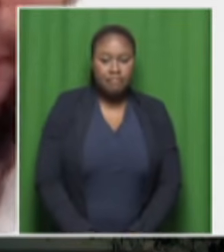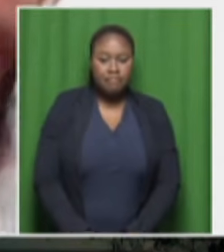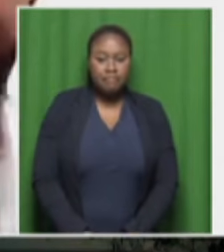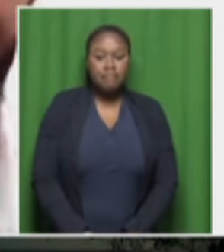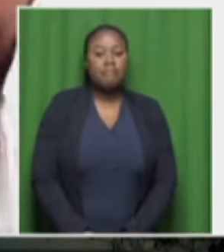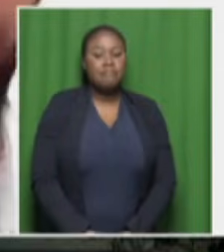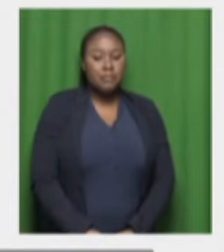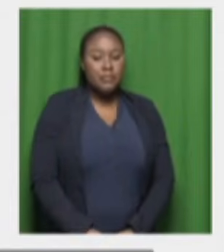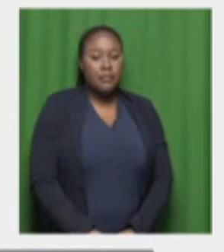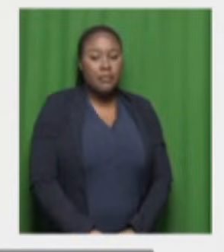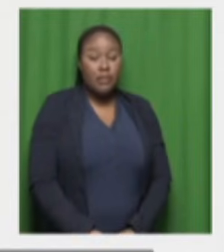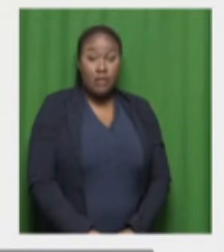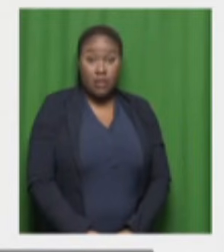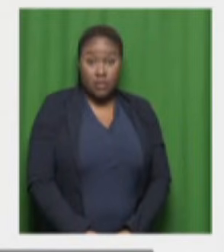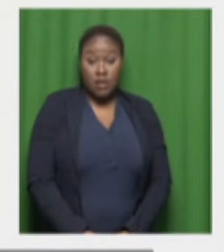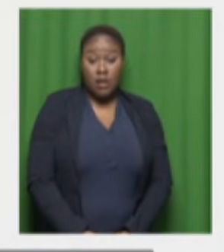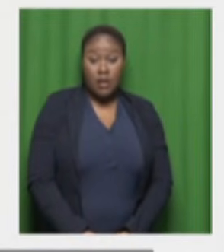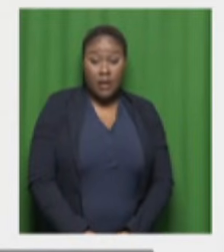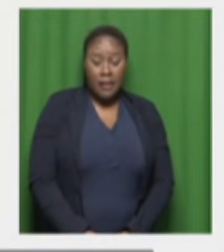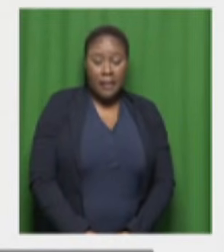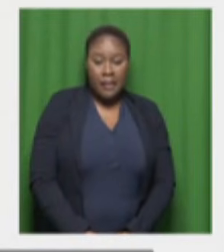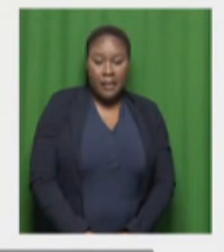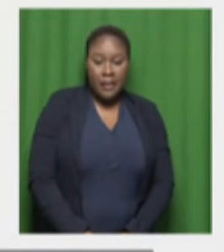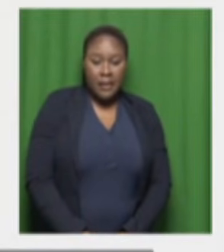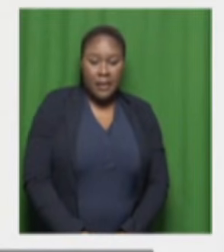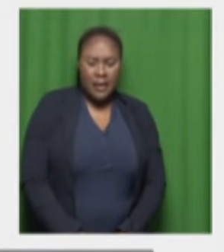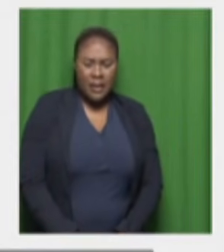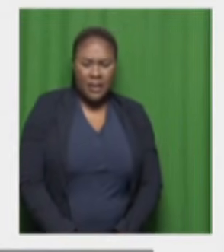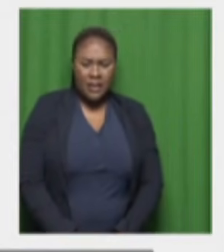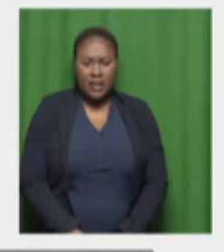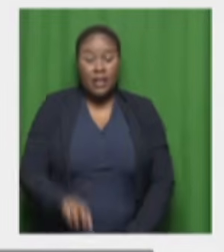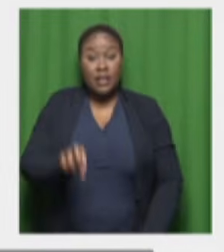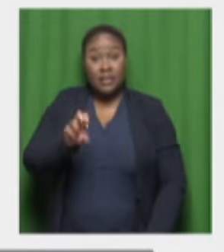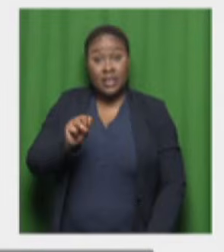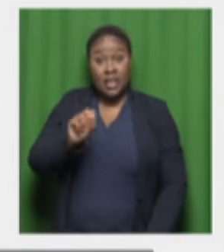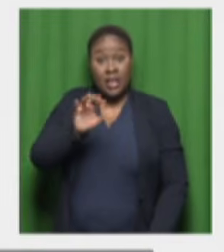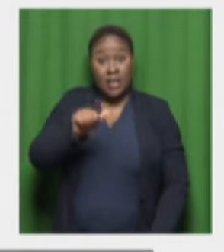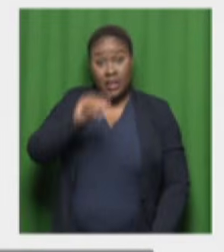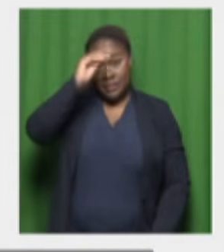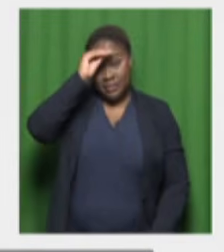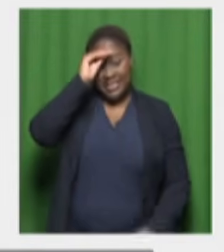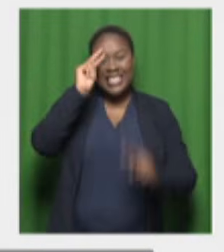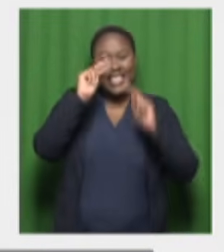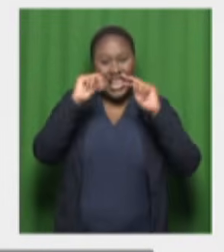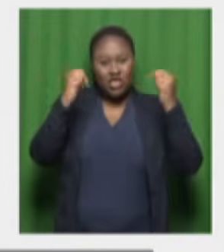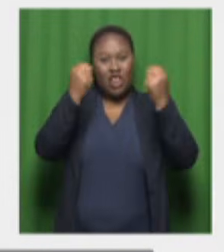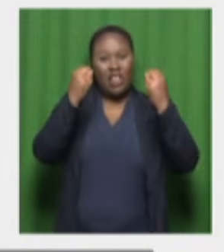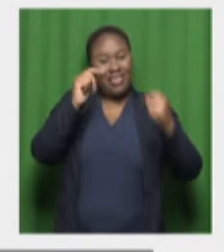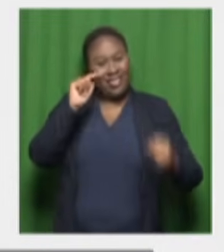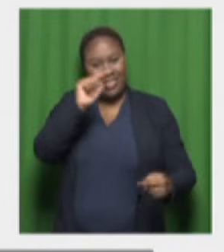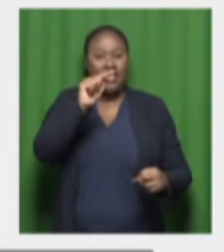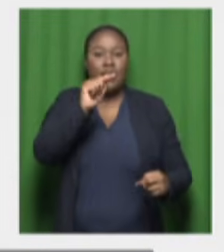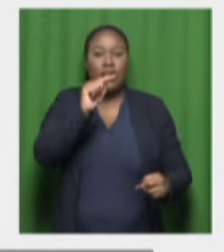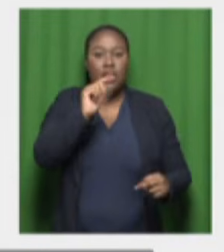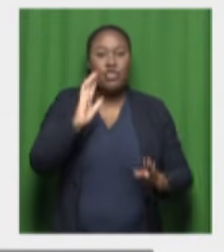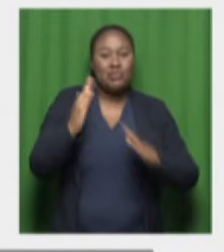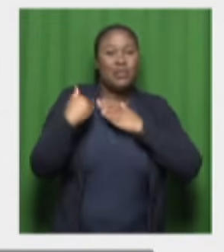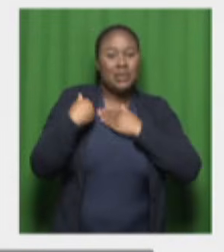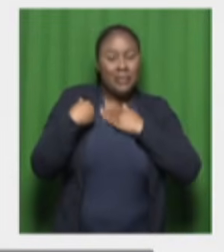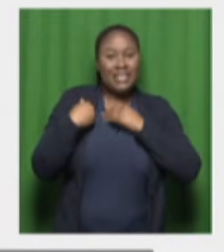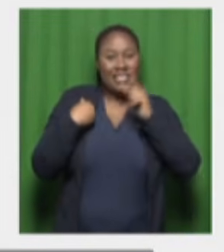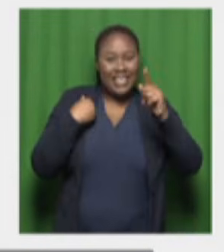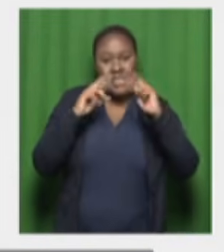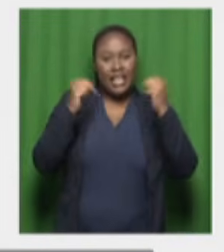Currently, in our constitutional framework, the South African Police Service is a national competence. It is run